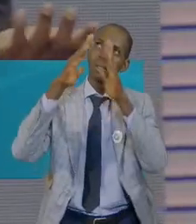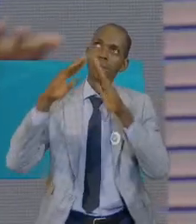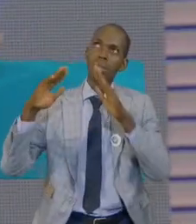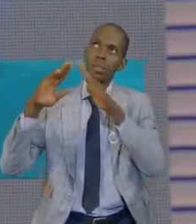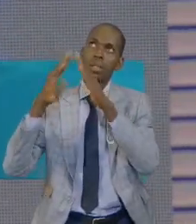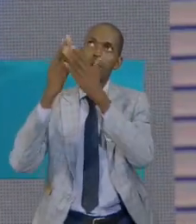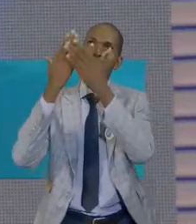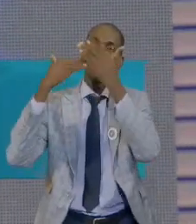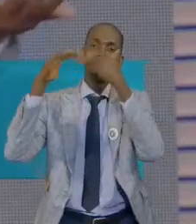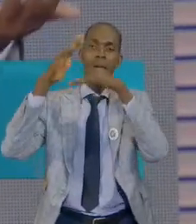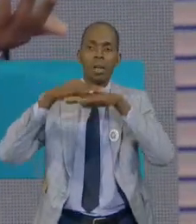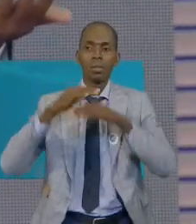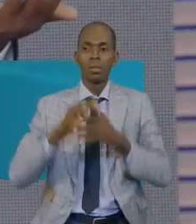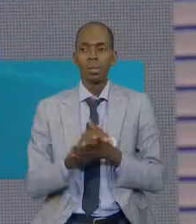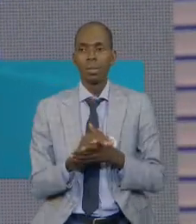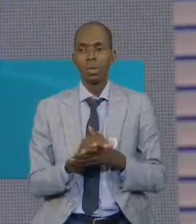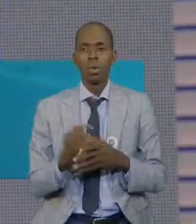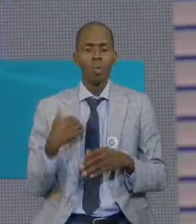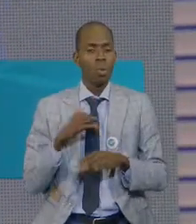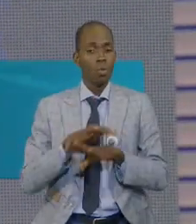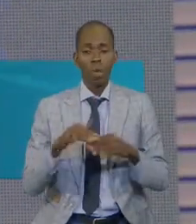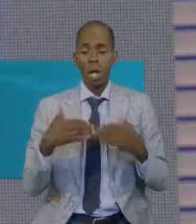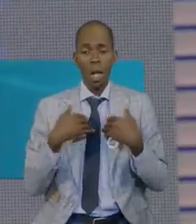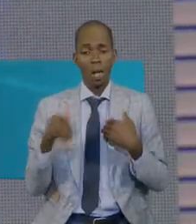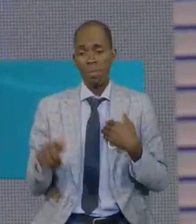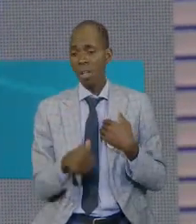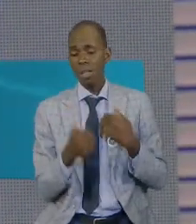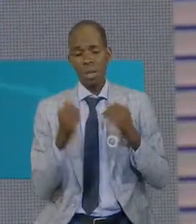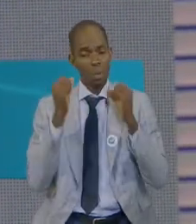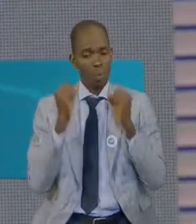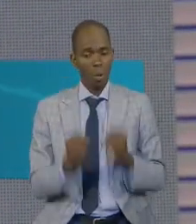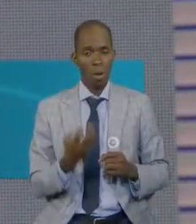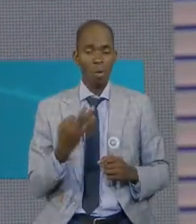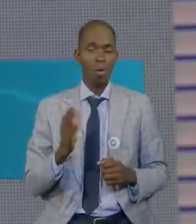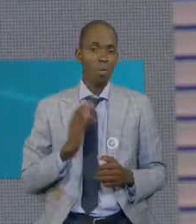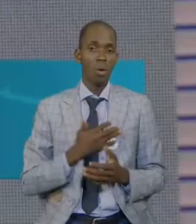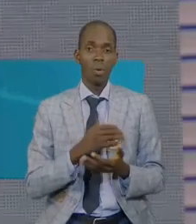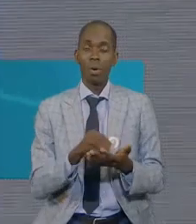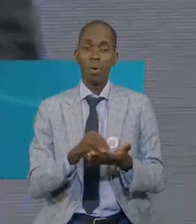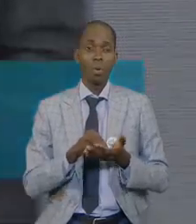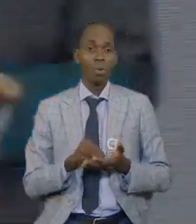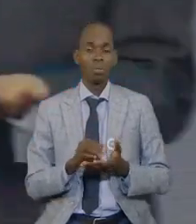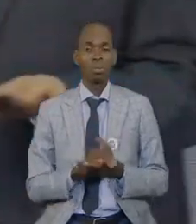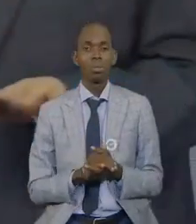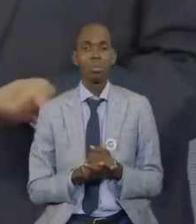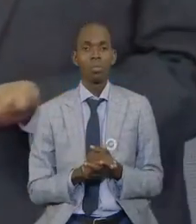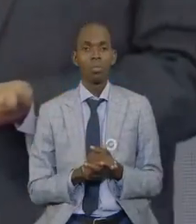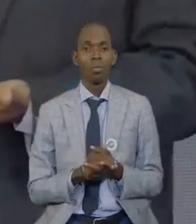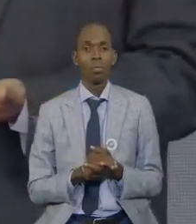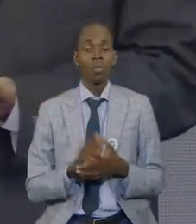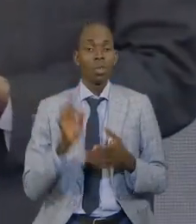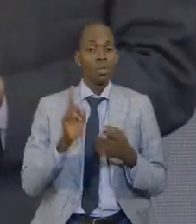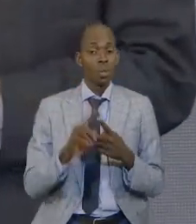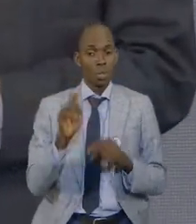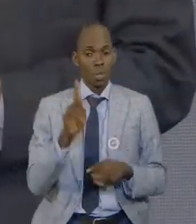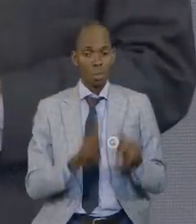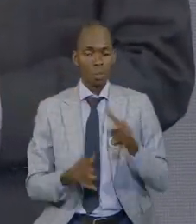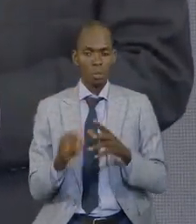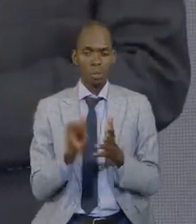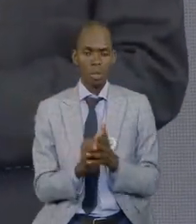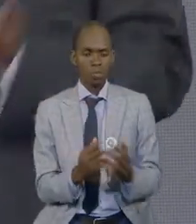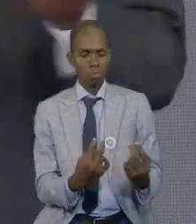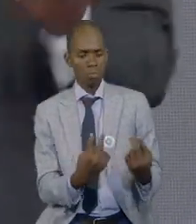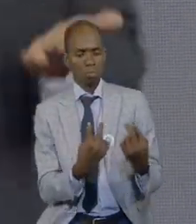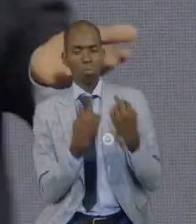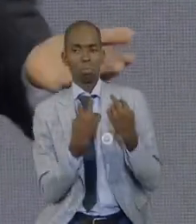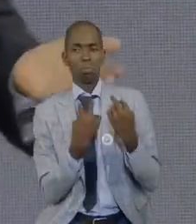we don't have any power of Our Own to the people that look at us